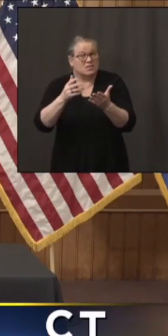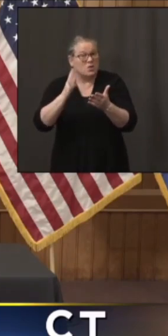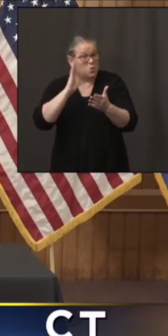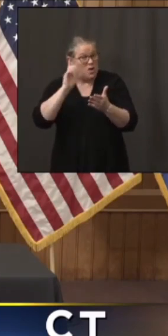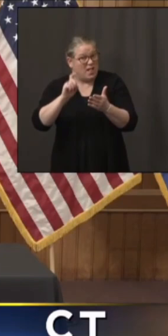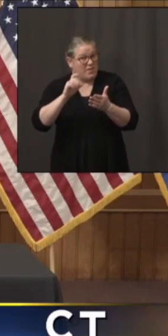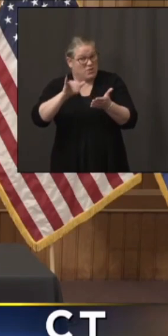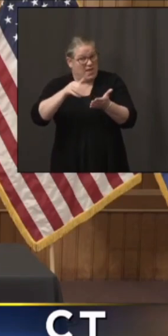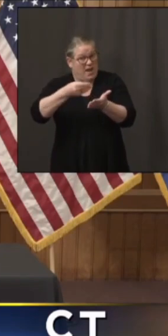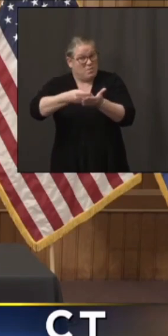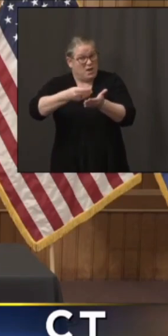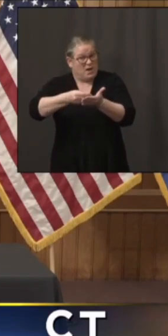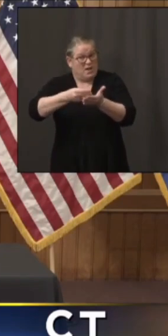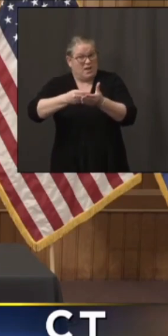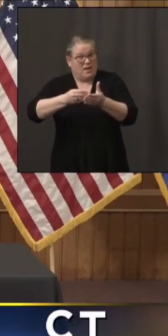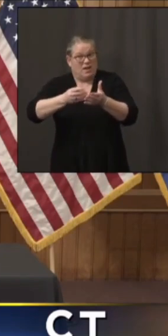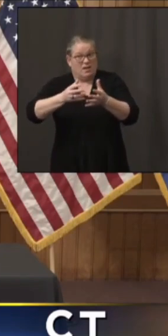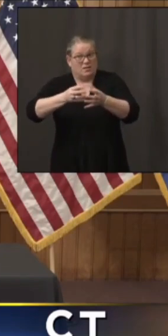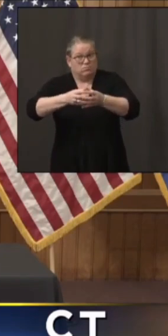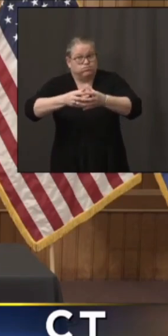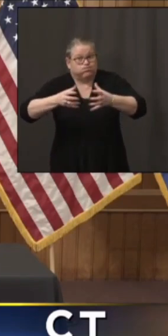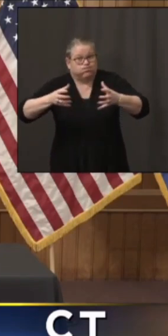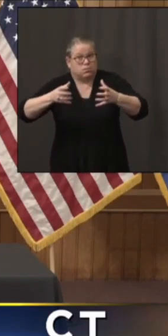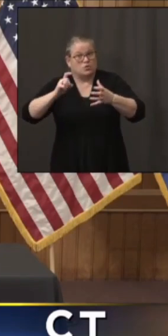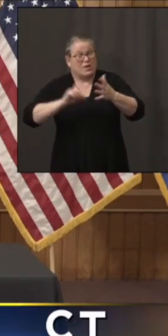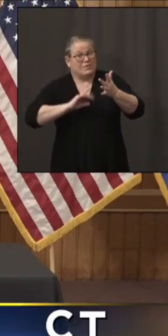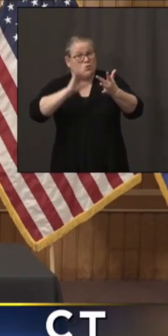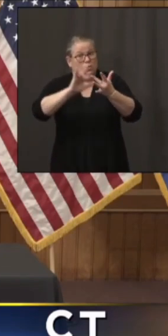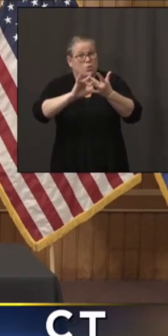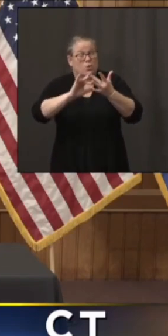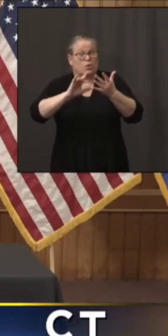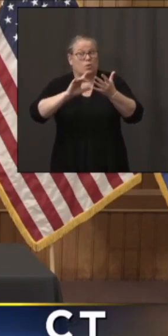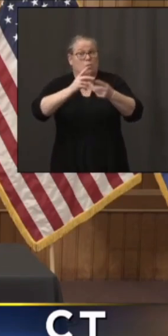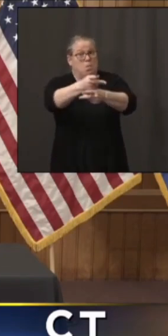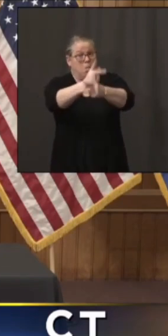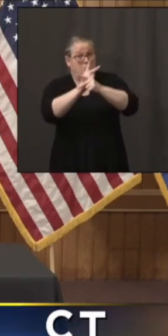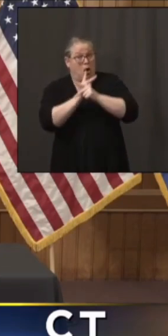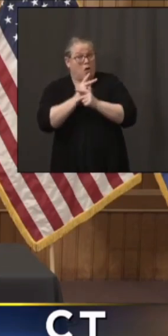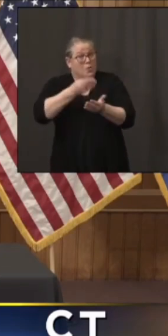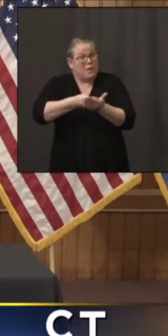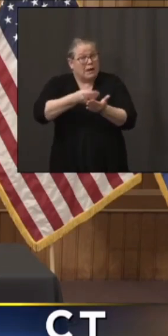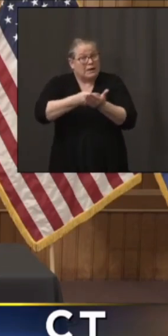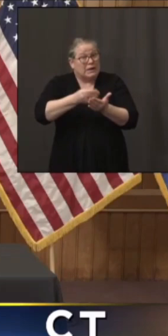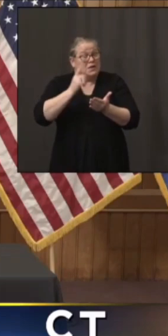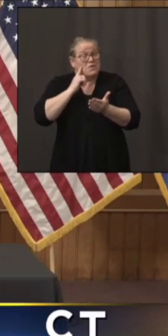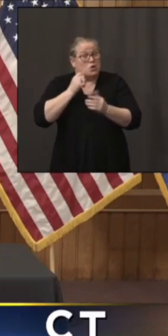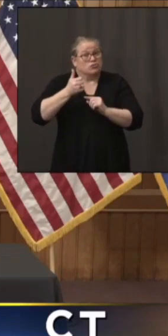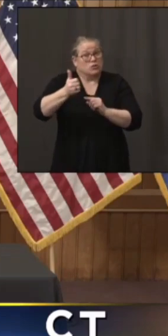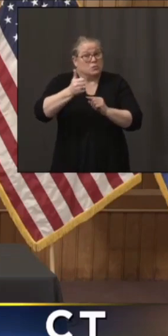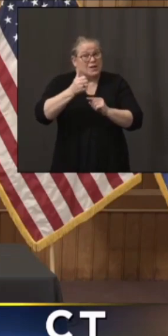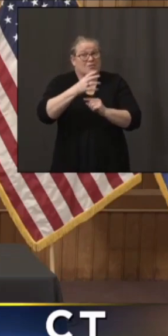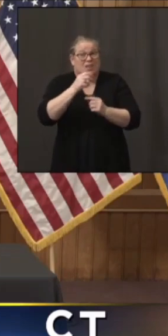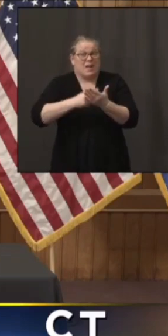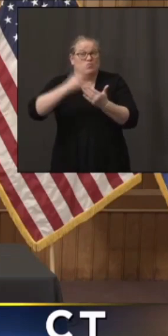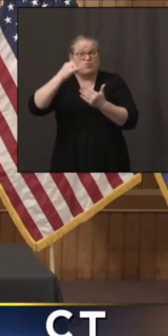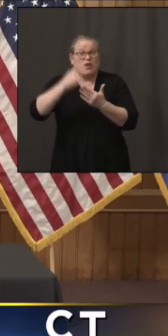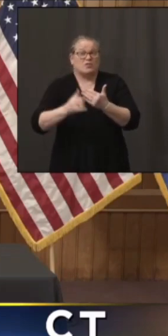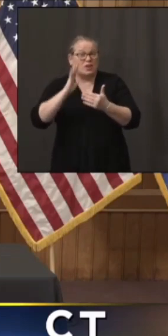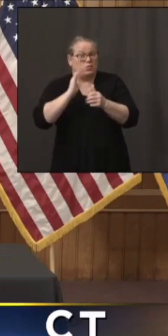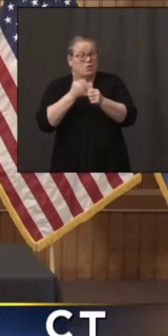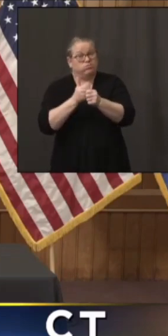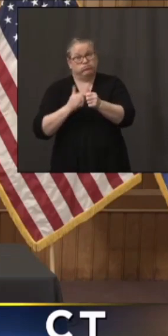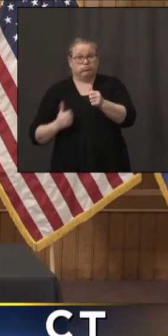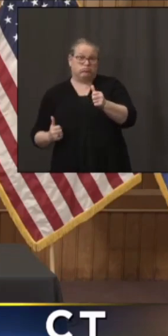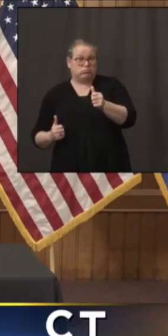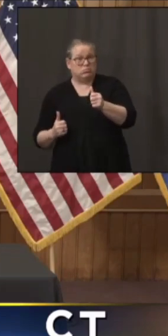out when we go to Wall Street to borrow money for transportation, and ultimately projects are going to lag. So that's why